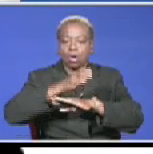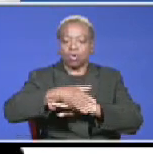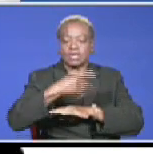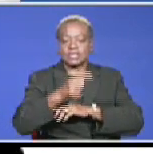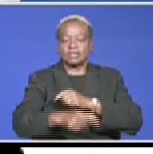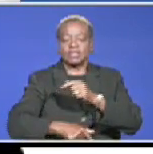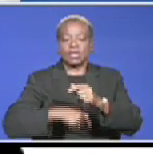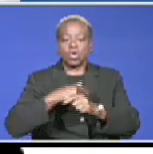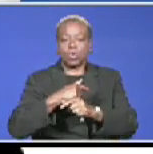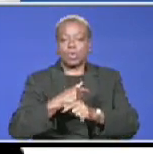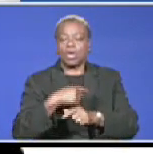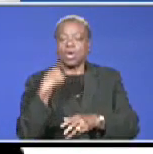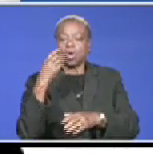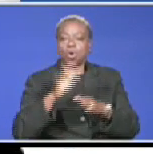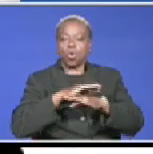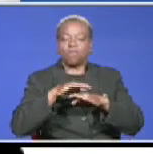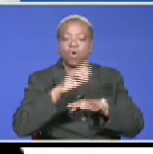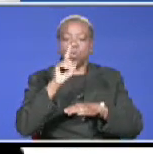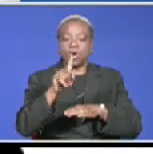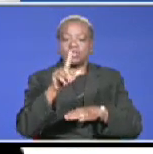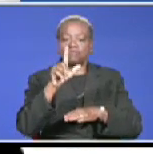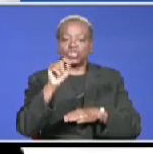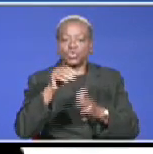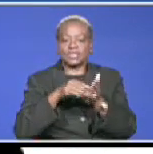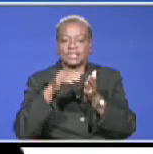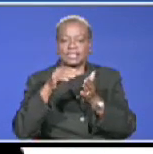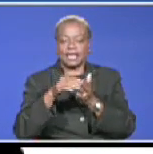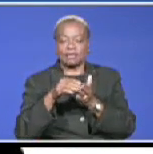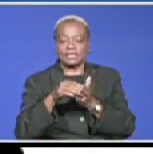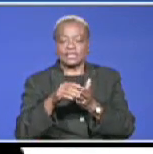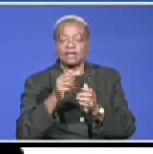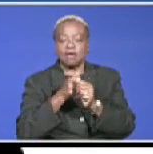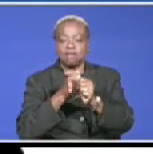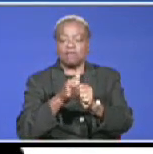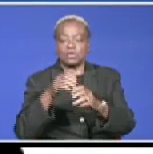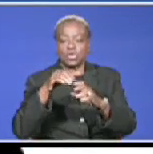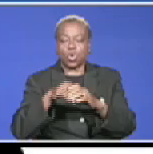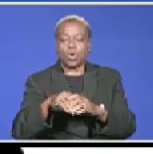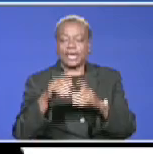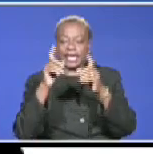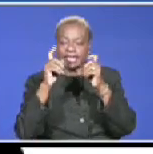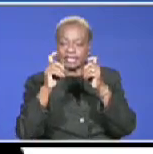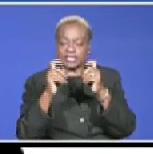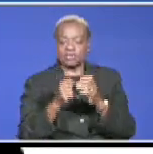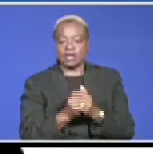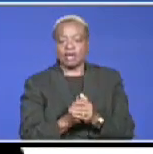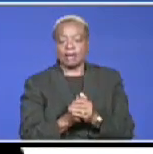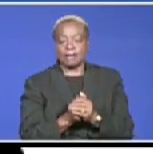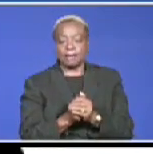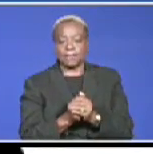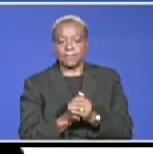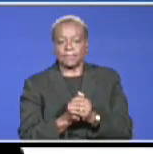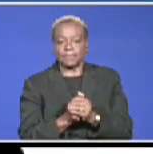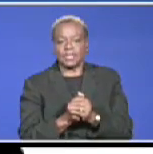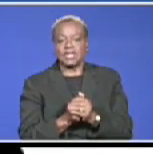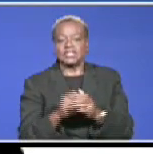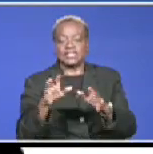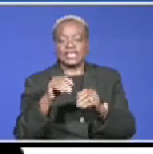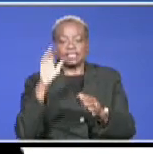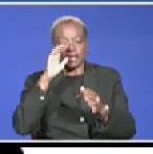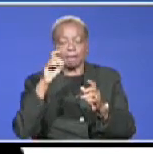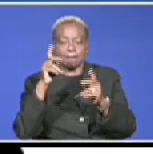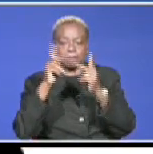over 120,000 followers on Instagram. So, just what goes into taking the perfect photo?